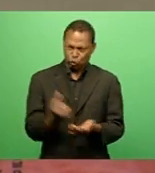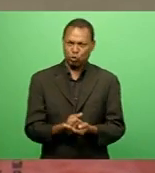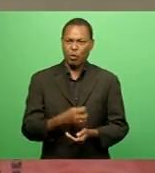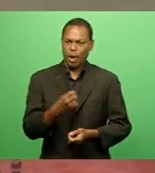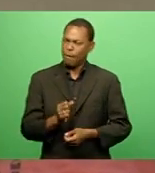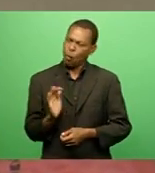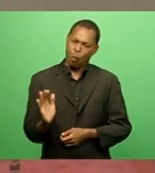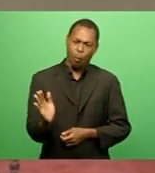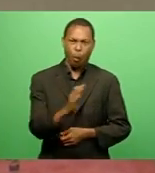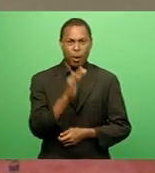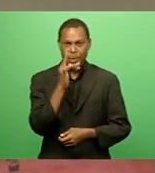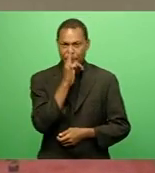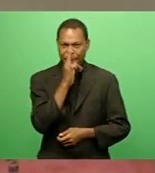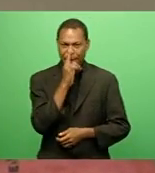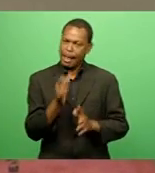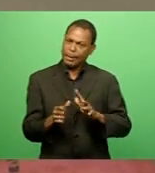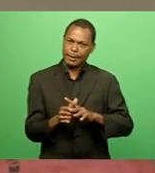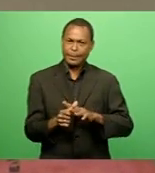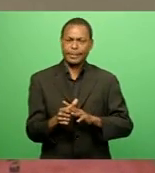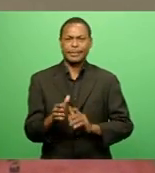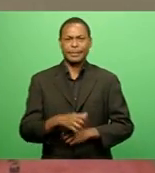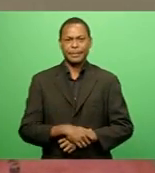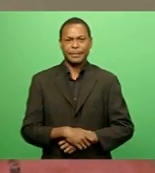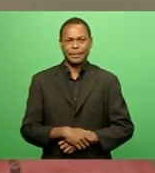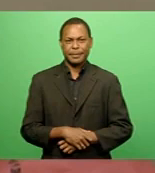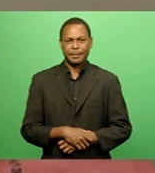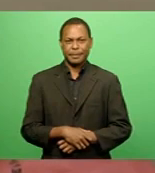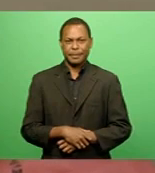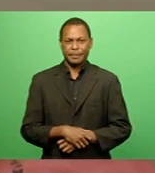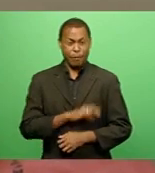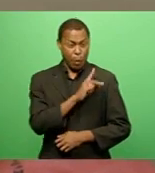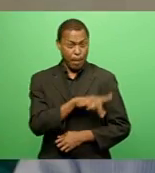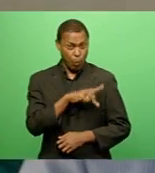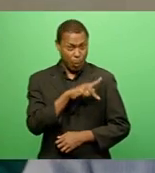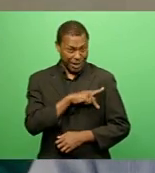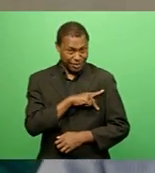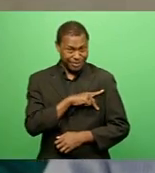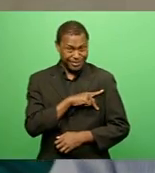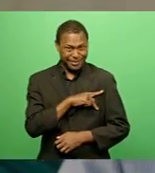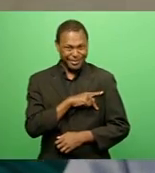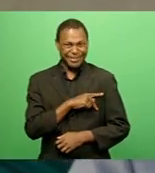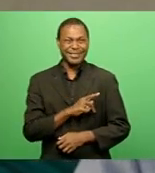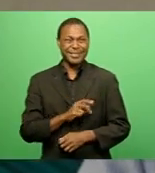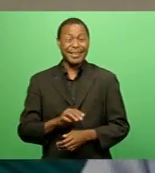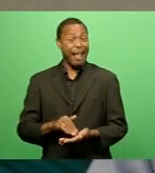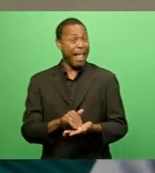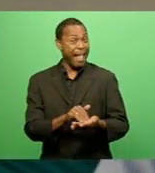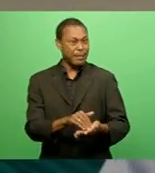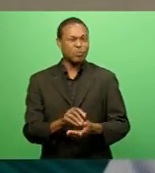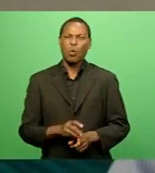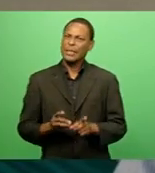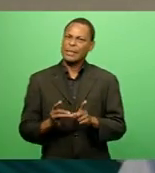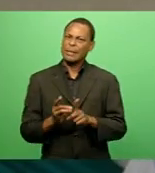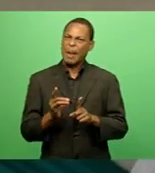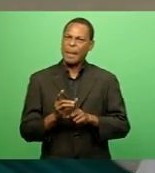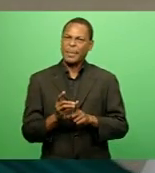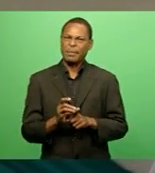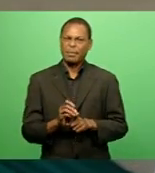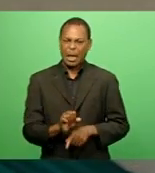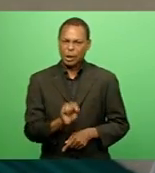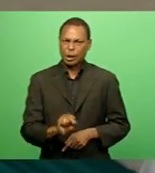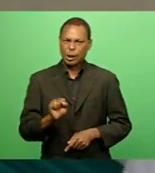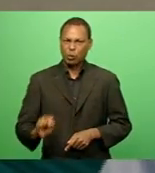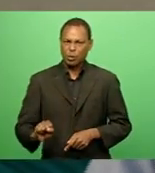all Fijians. Having that expert eye available means patients at risk of developing a serious case of kidney